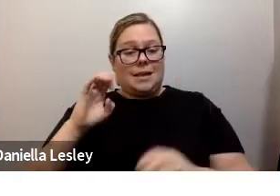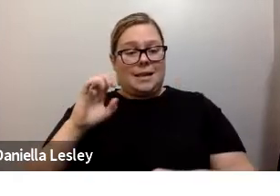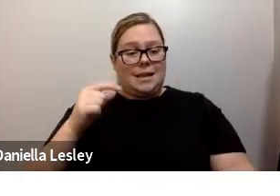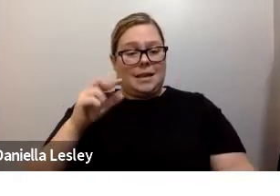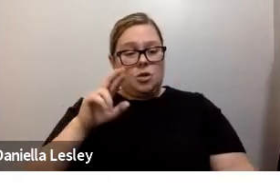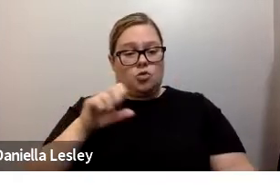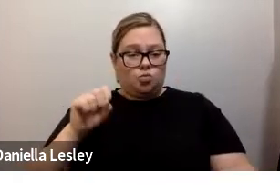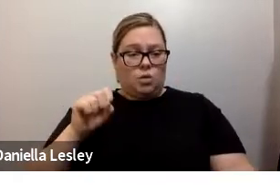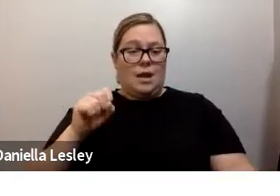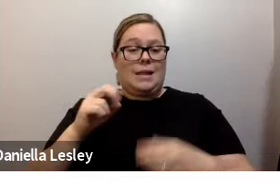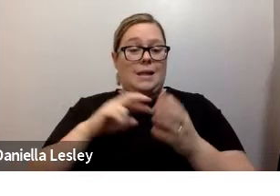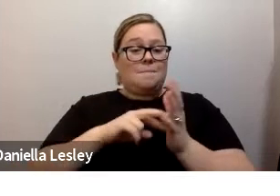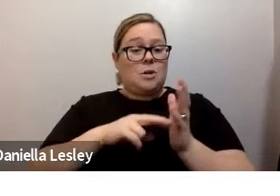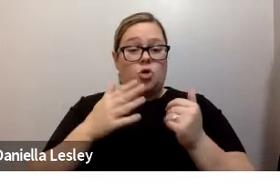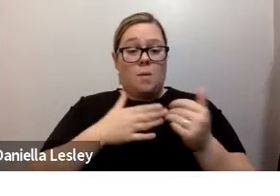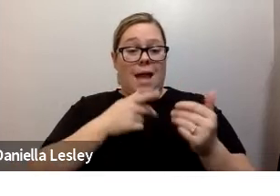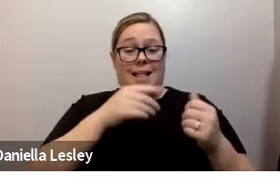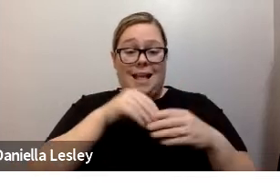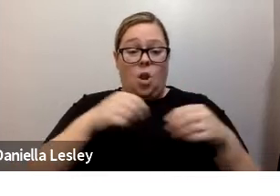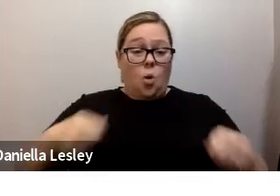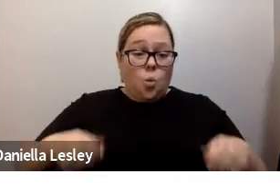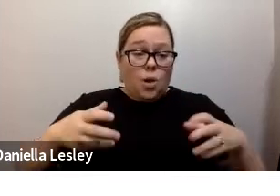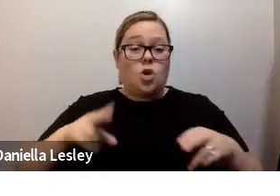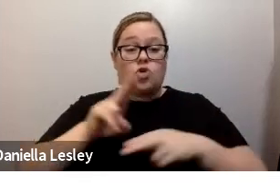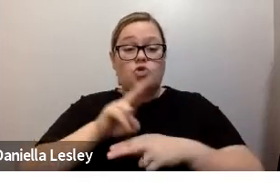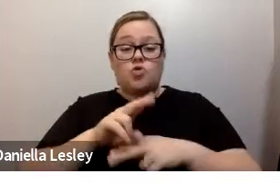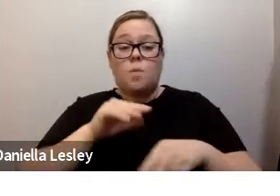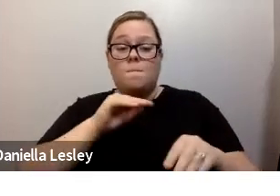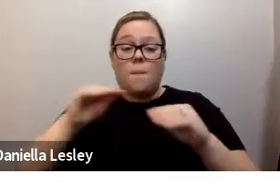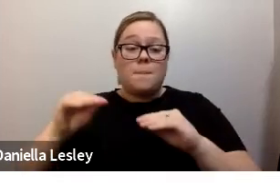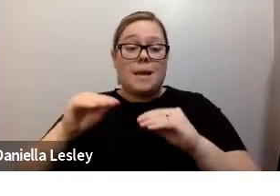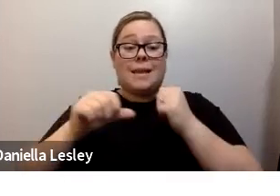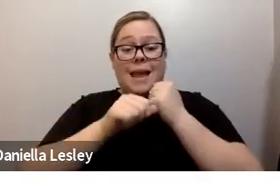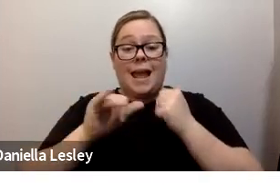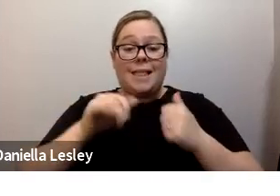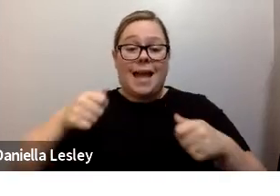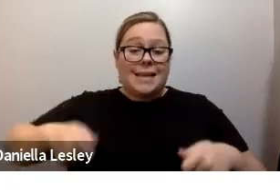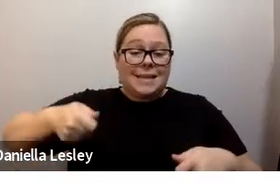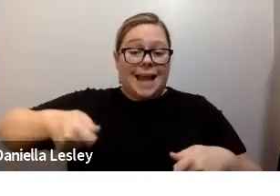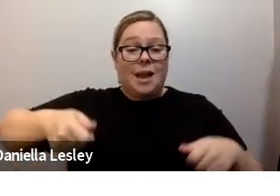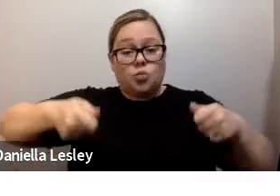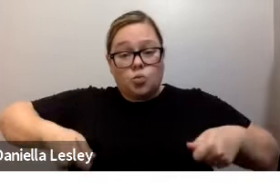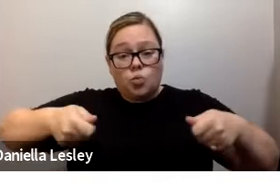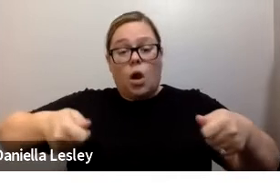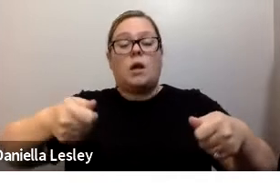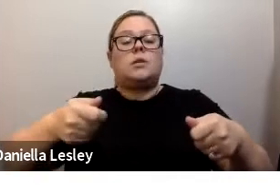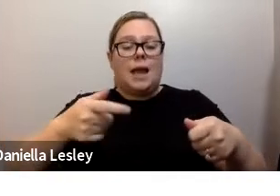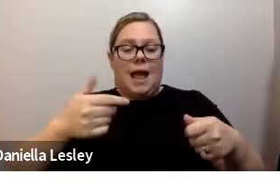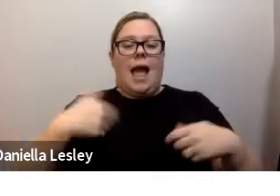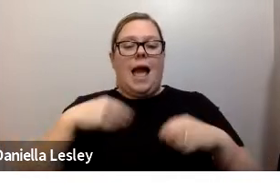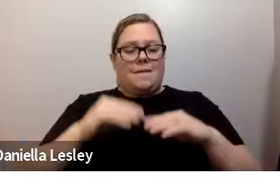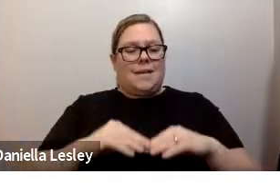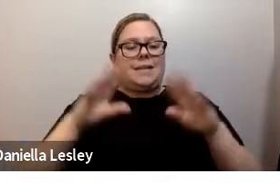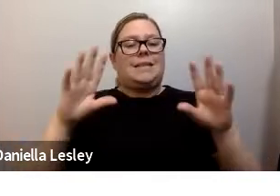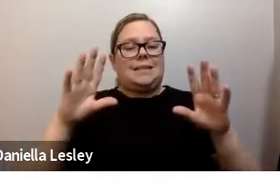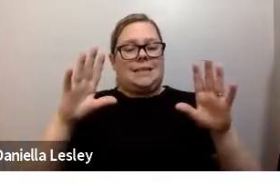in a wheelchair, using a mobility device, canes or crutches such as I do, they have a clear lane to get into the setup and to